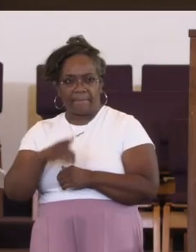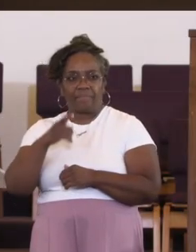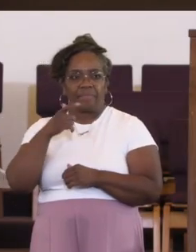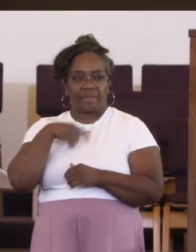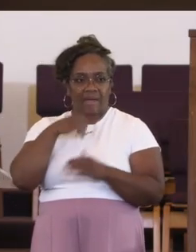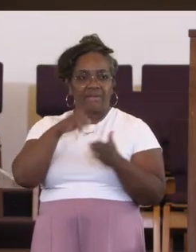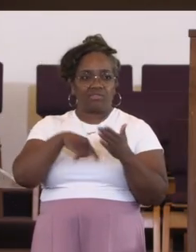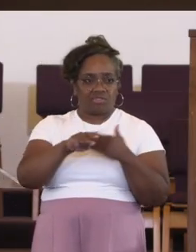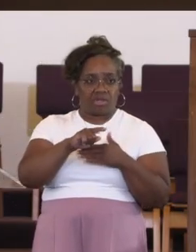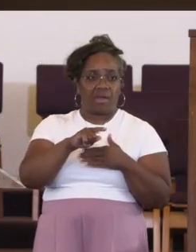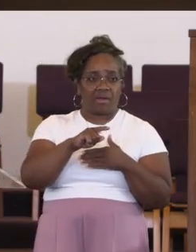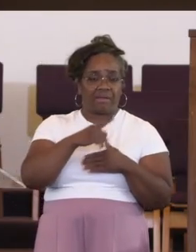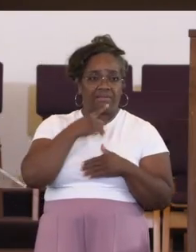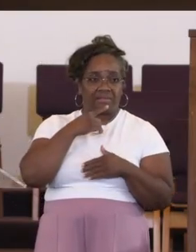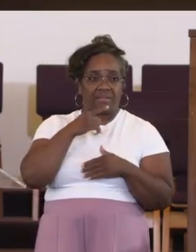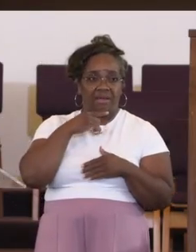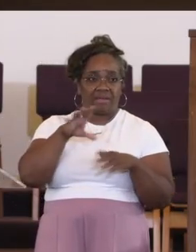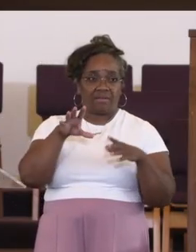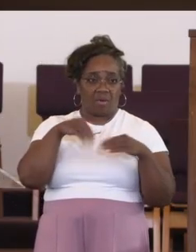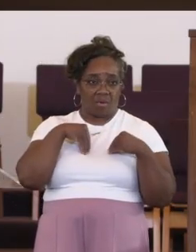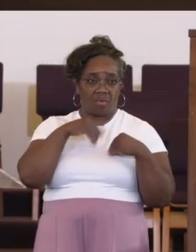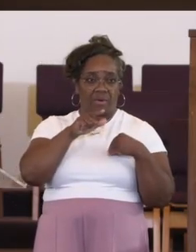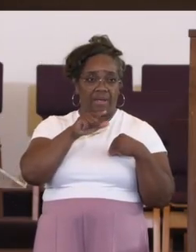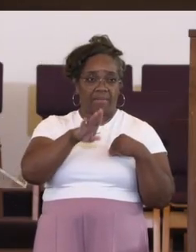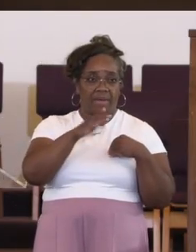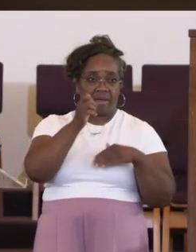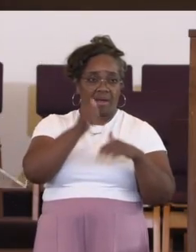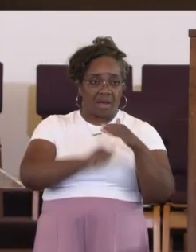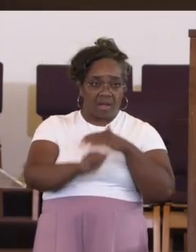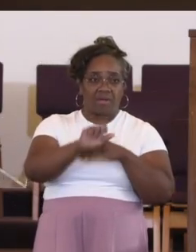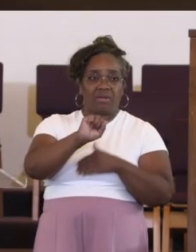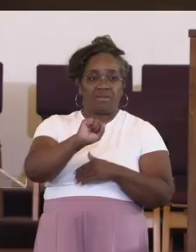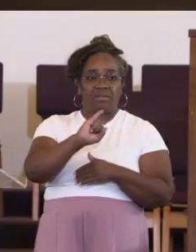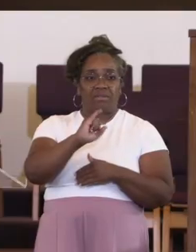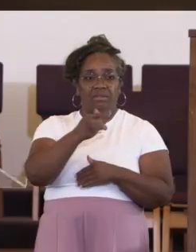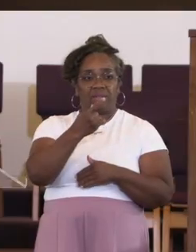records, that's what it says, is owned by Land Bank under the care of Signature